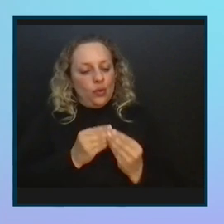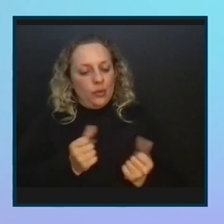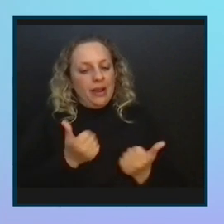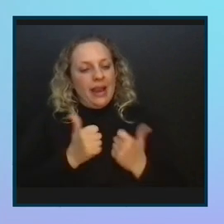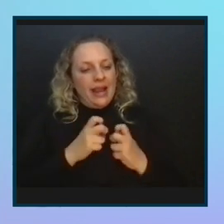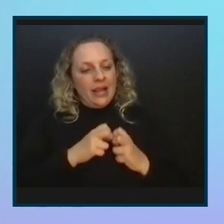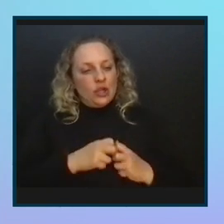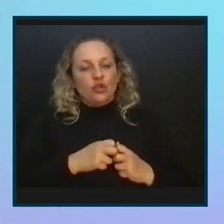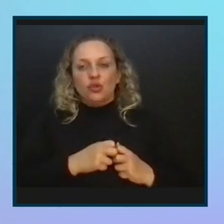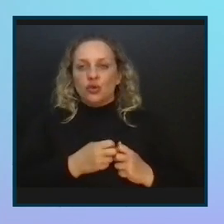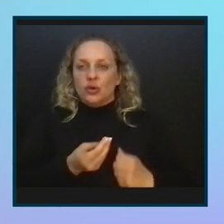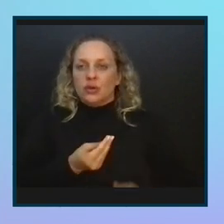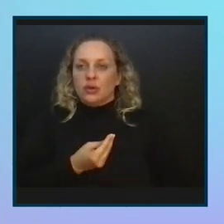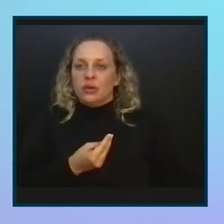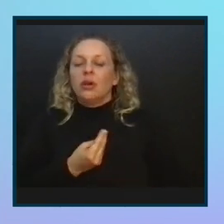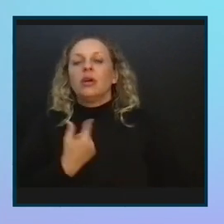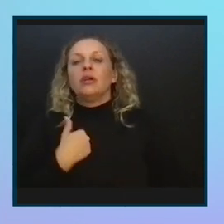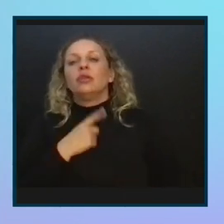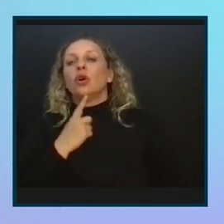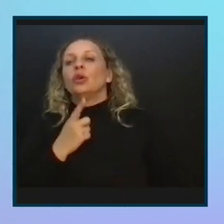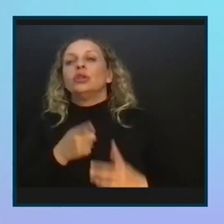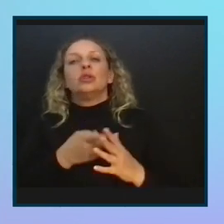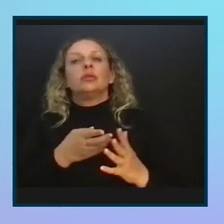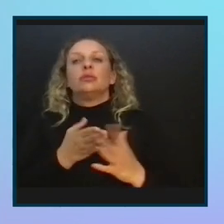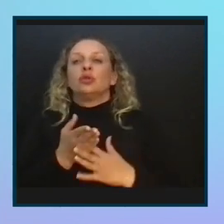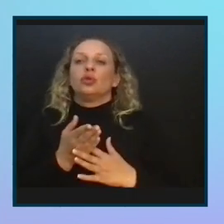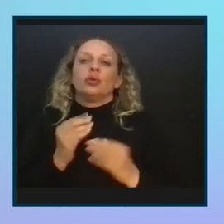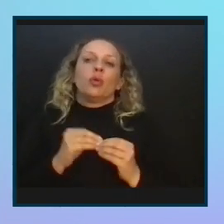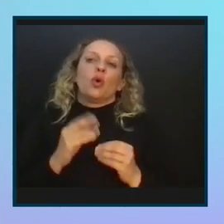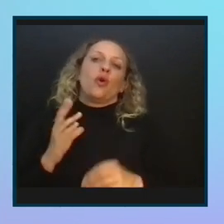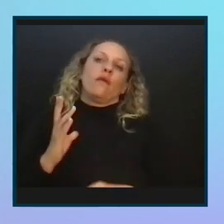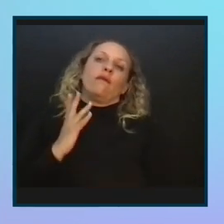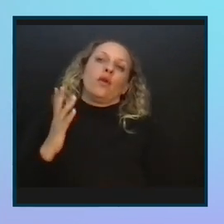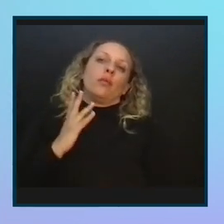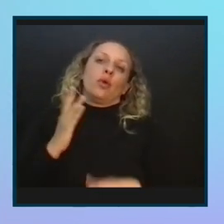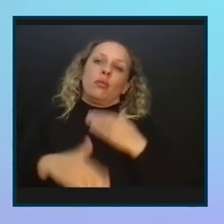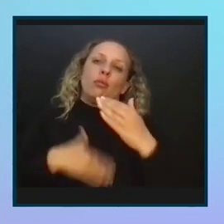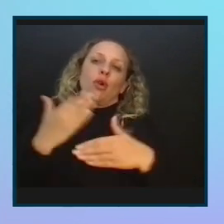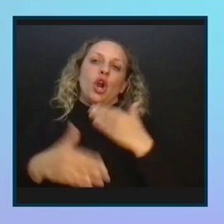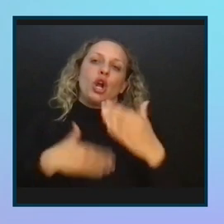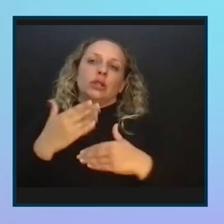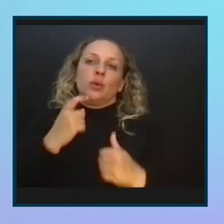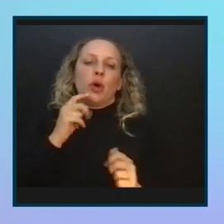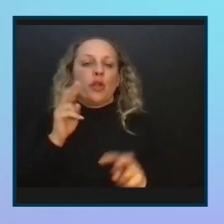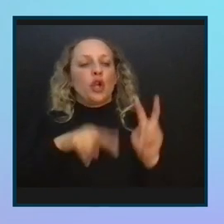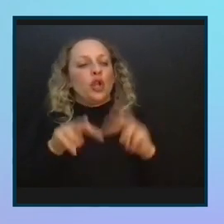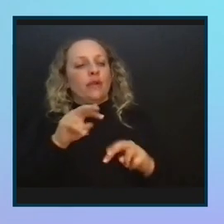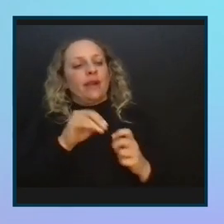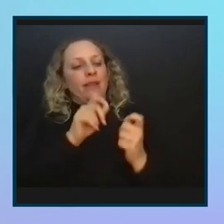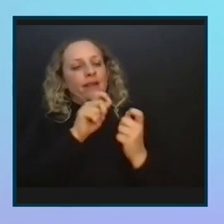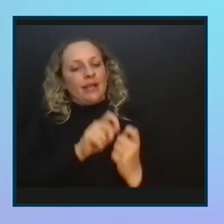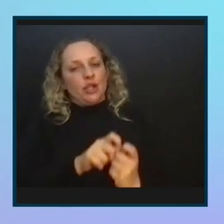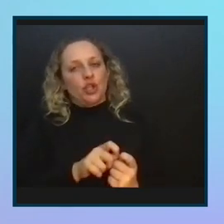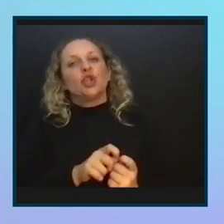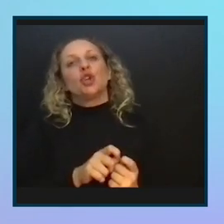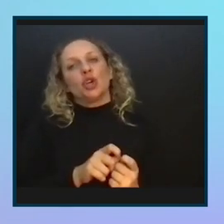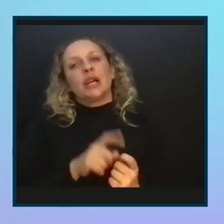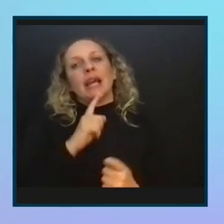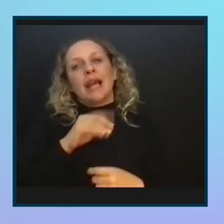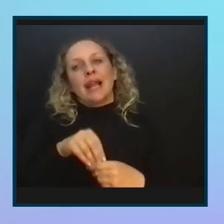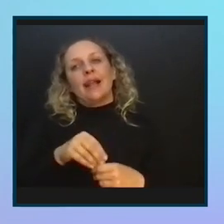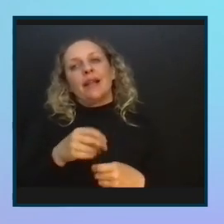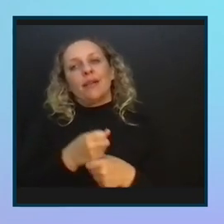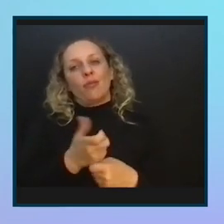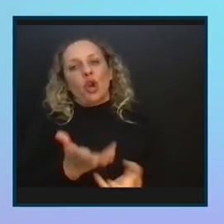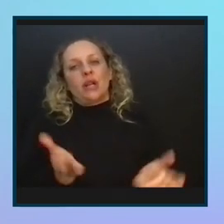through. So it just gets put through the more formal process of what they're looking for within the features and the products